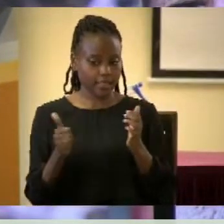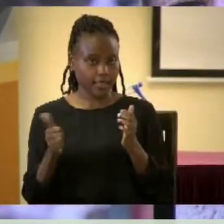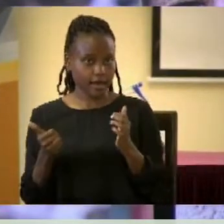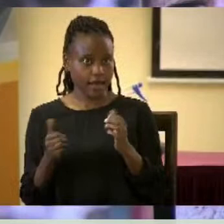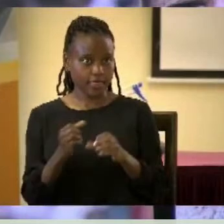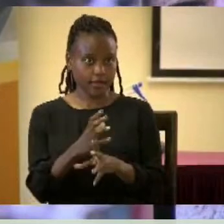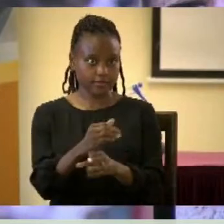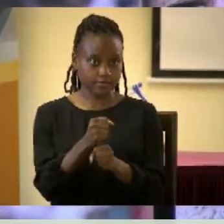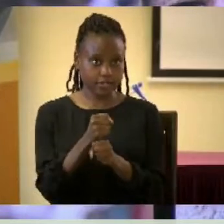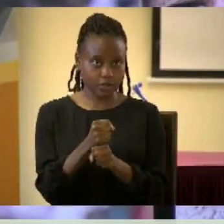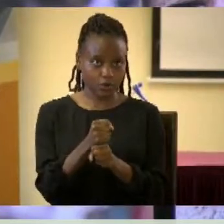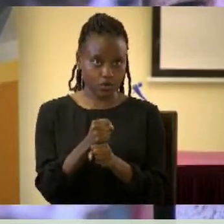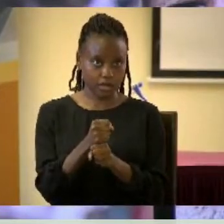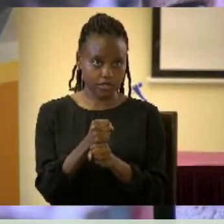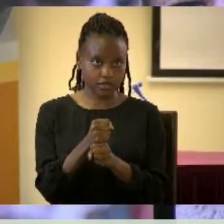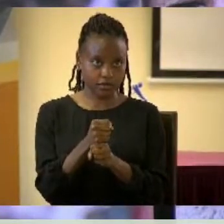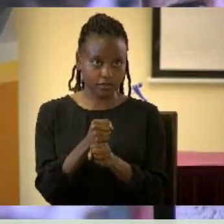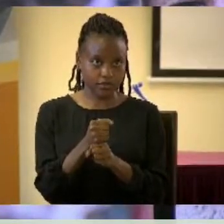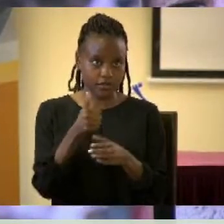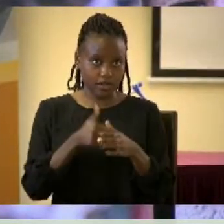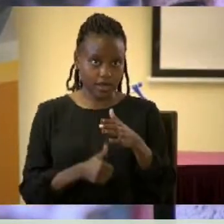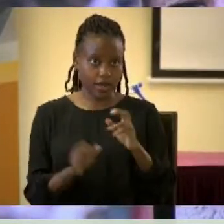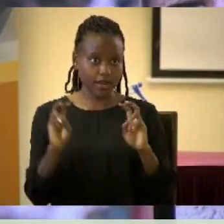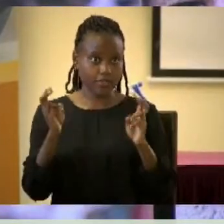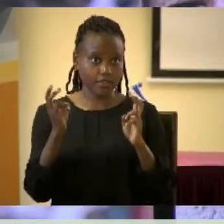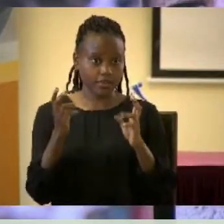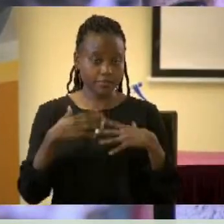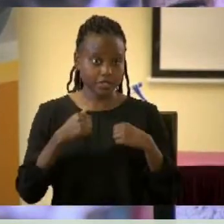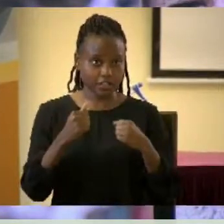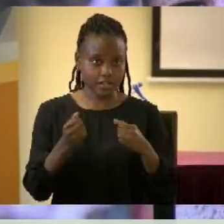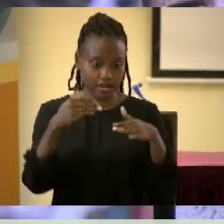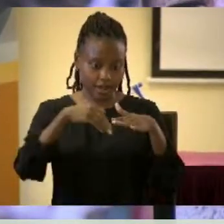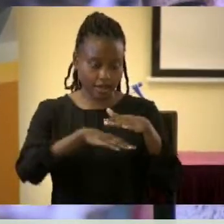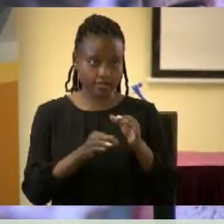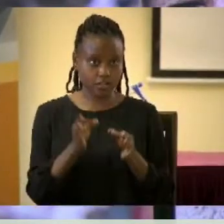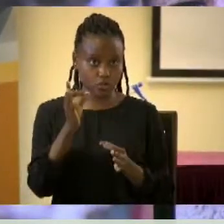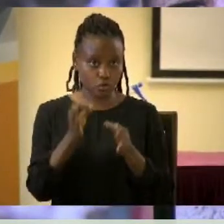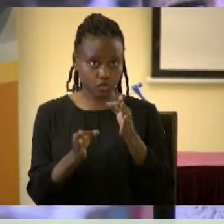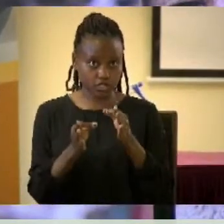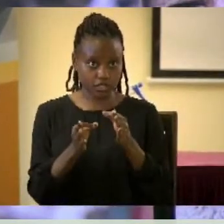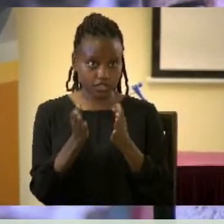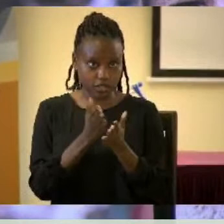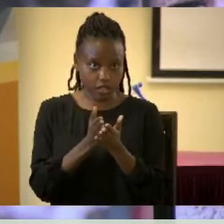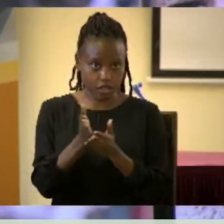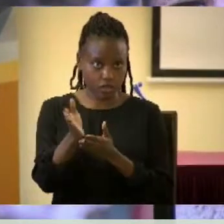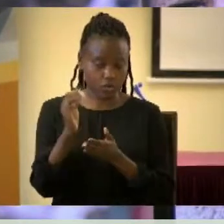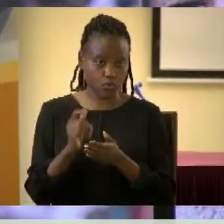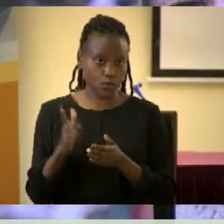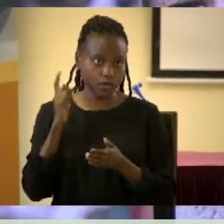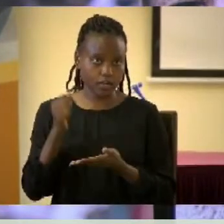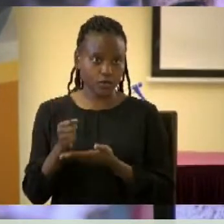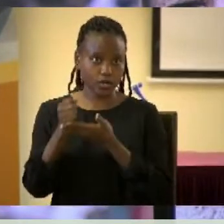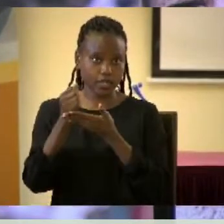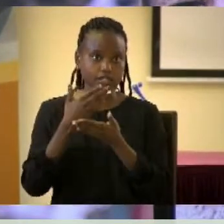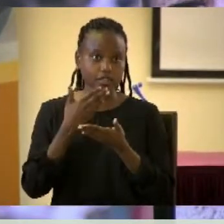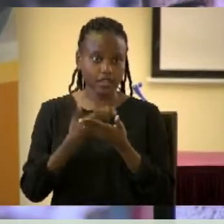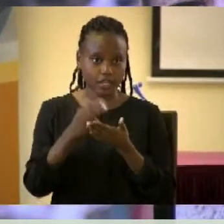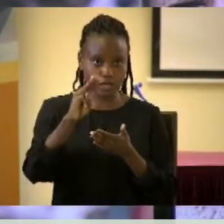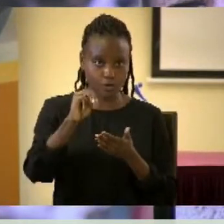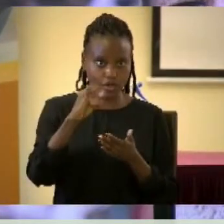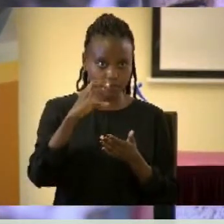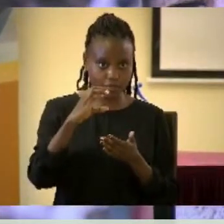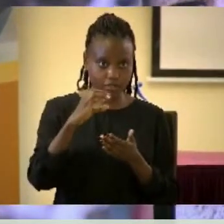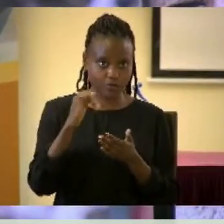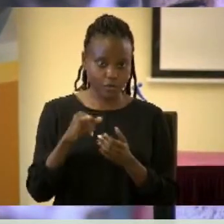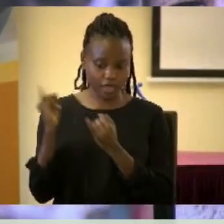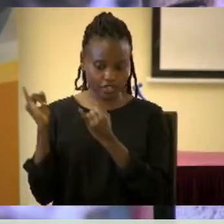for deliberations under the theme Strengthening Access to Justice Through Legal Aid. Thank you, MC, for that very